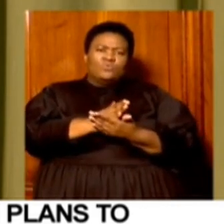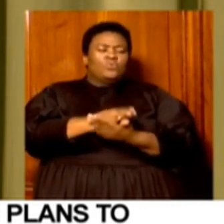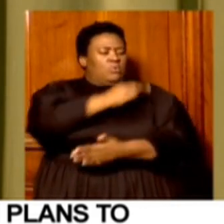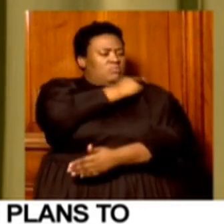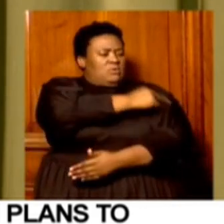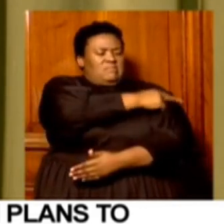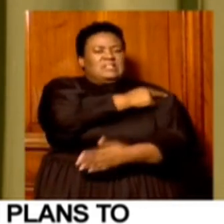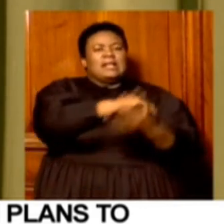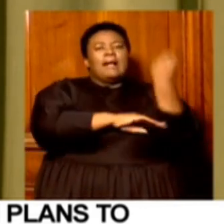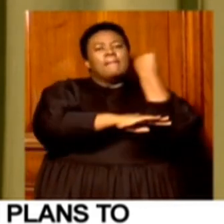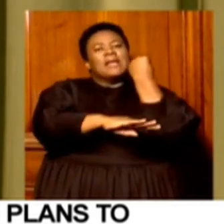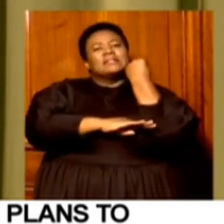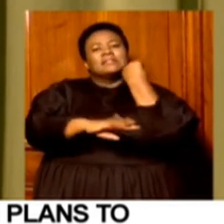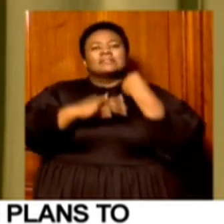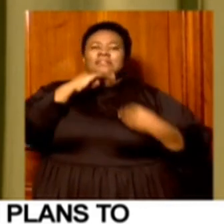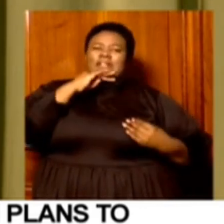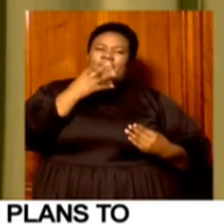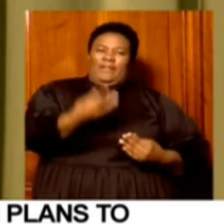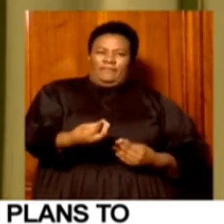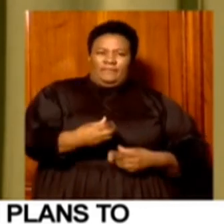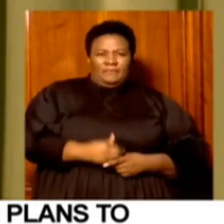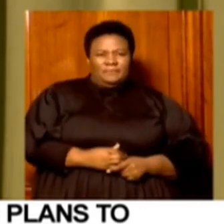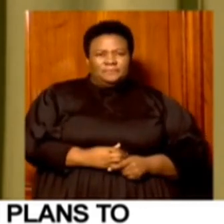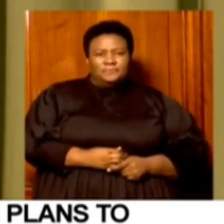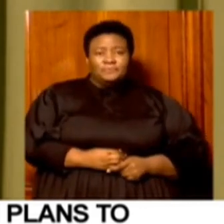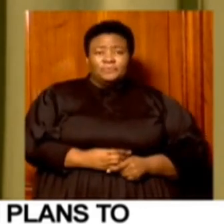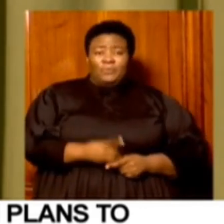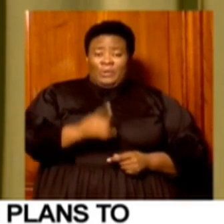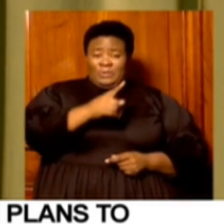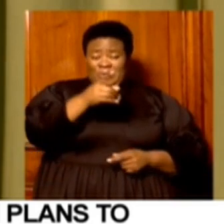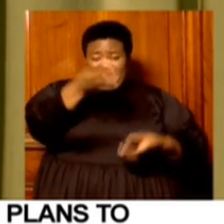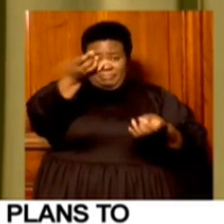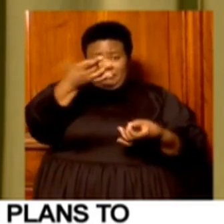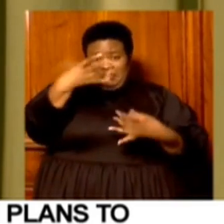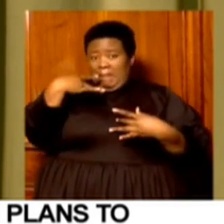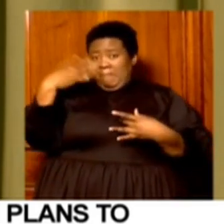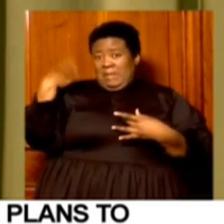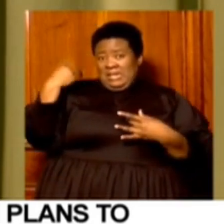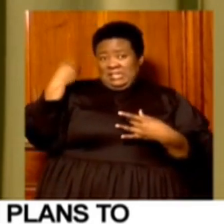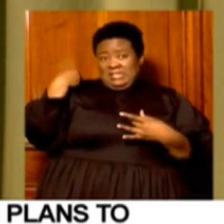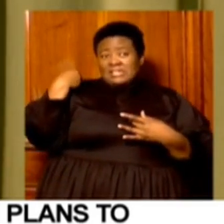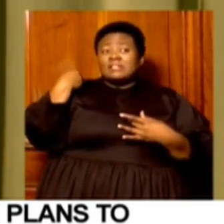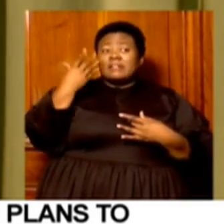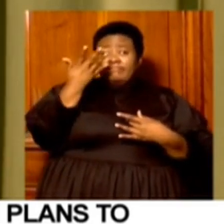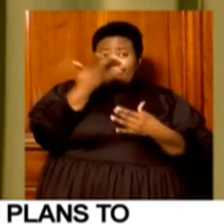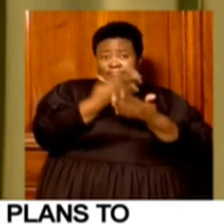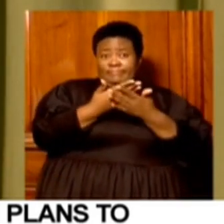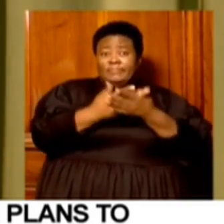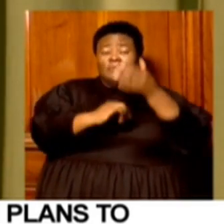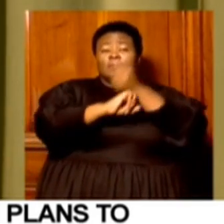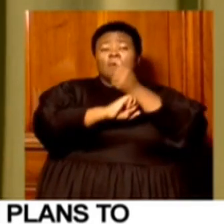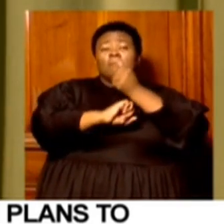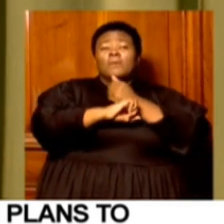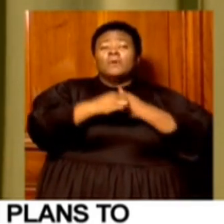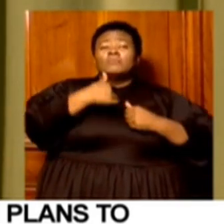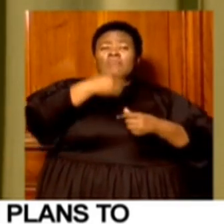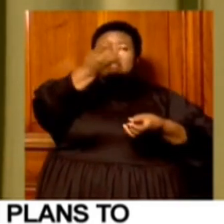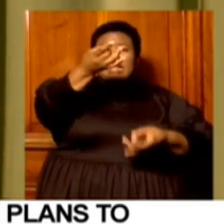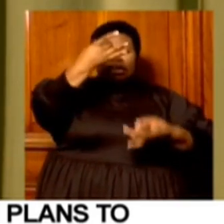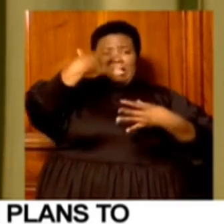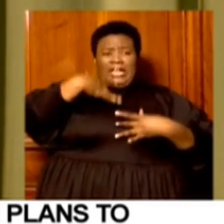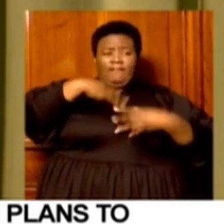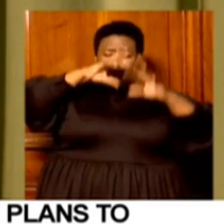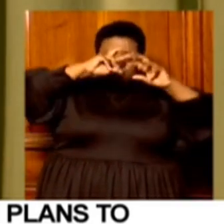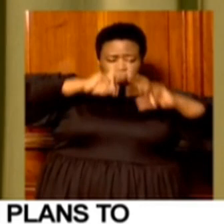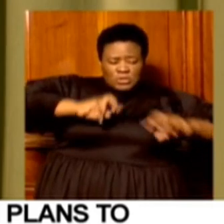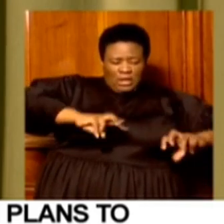uptake of alcohol. We were given studies, the minister will attest to this, we're given studies